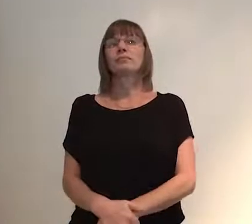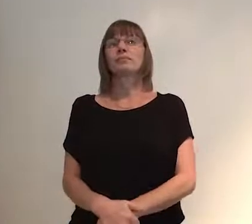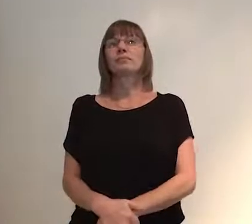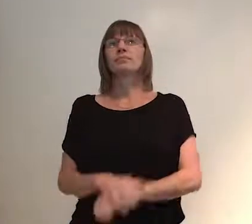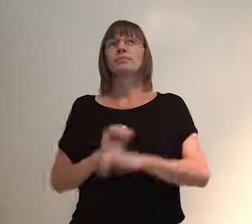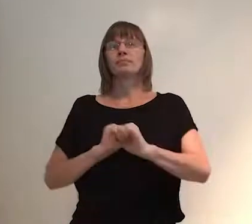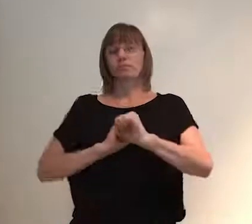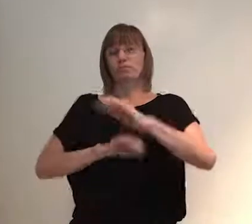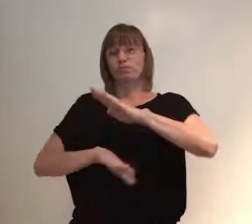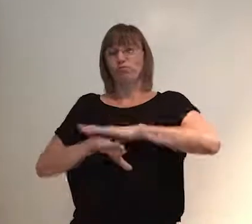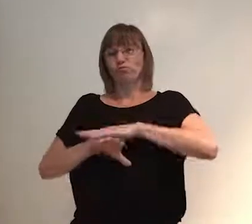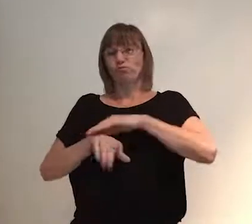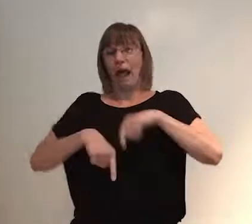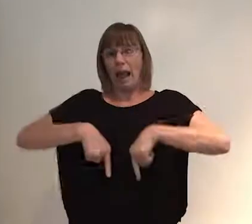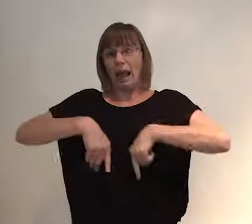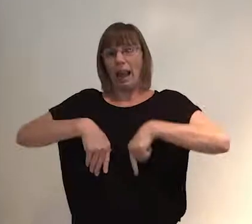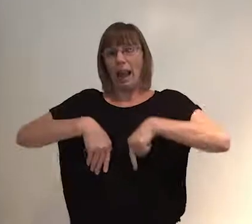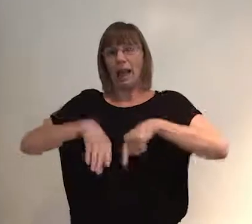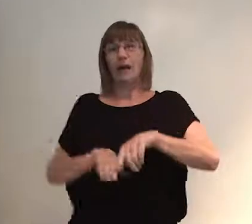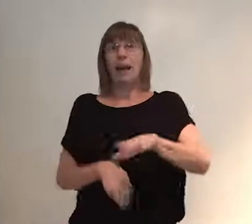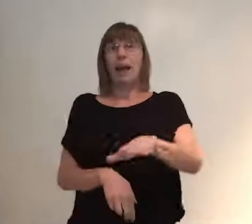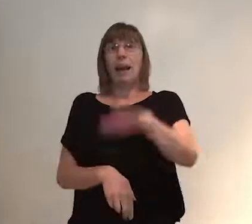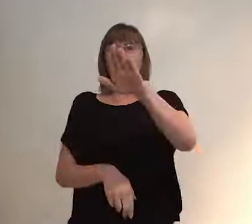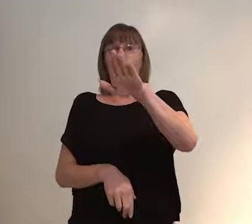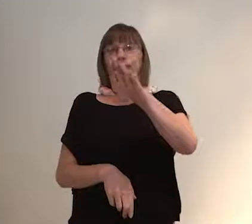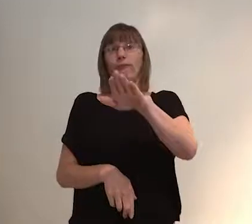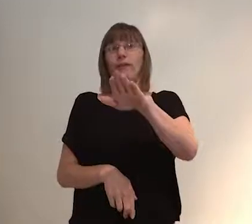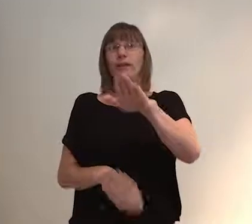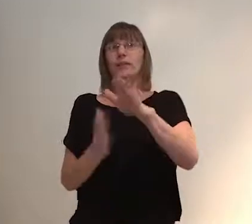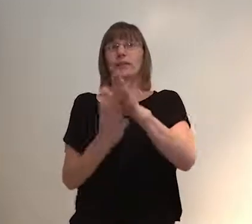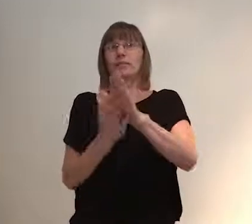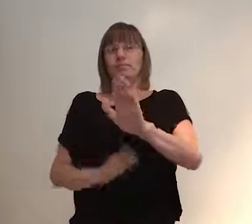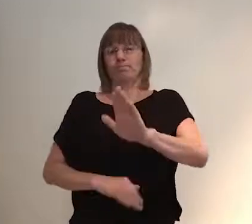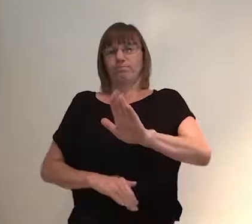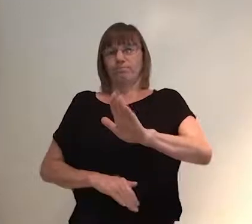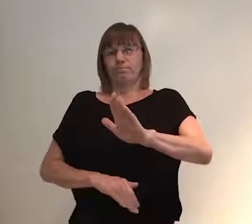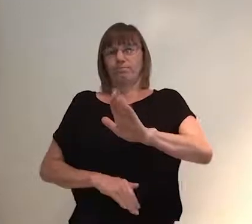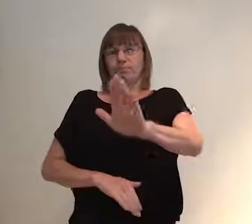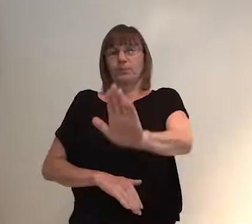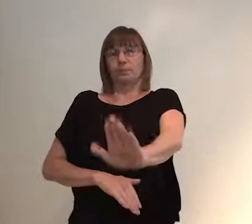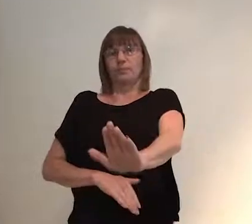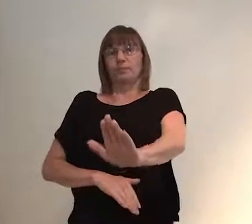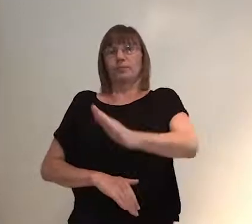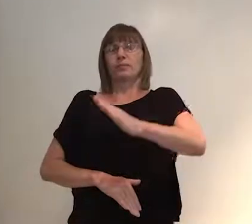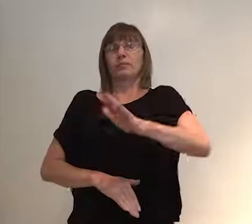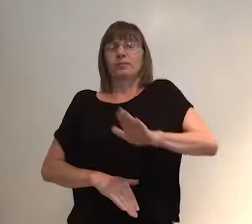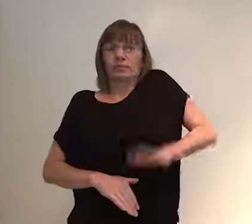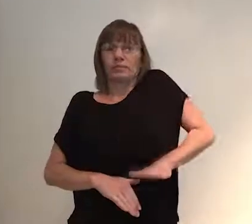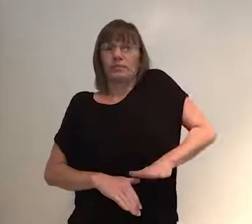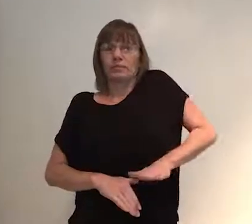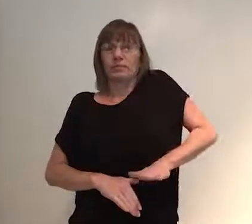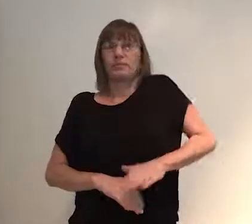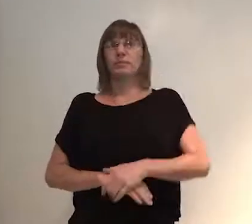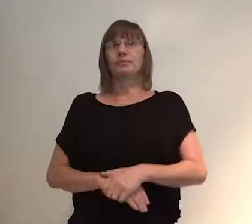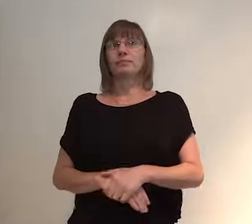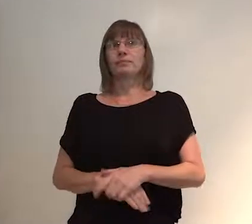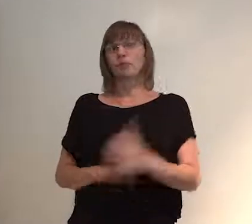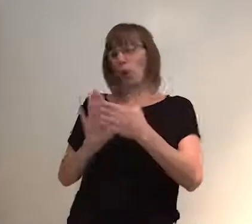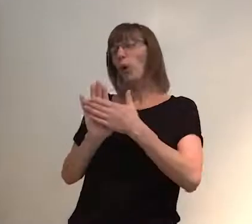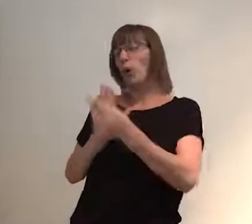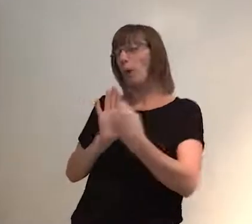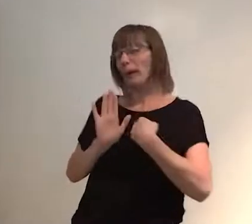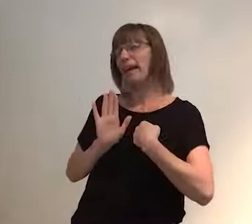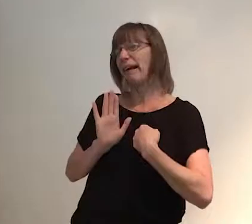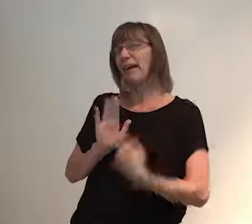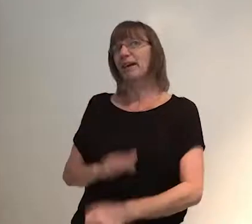Keeping that right leg nice and straight. We're lifting the left leg, bring the sole of the left foot onto the mat in front of us. And then we take